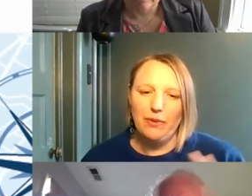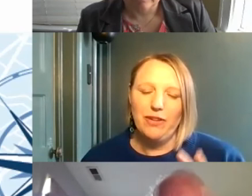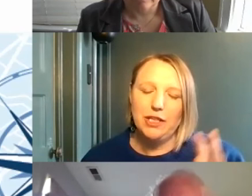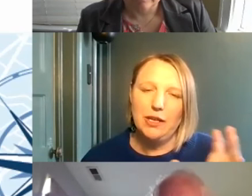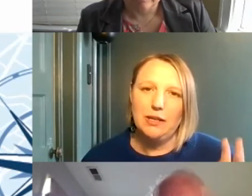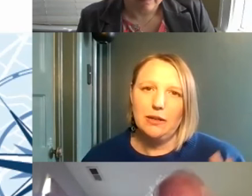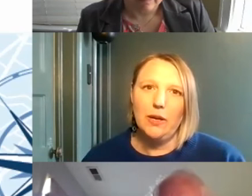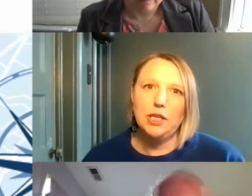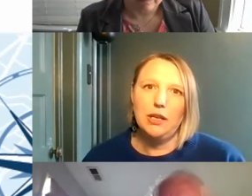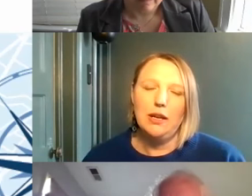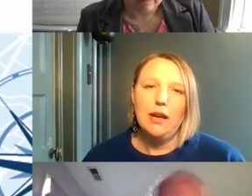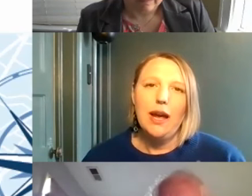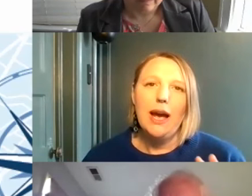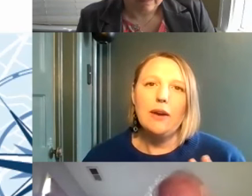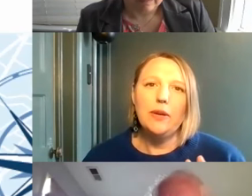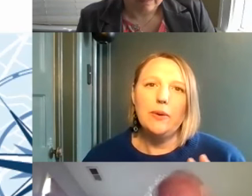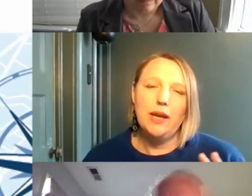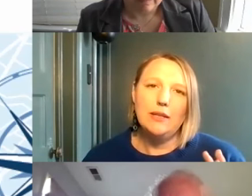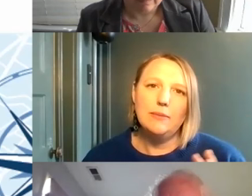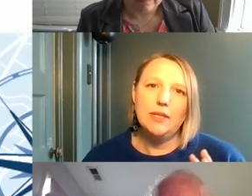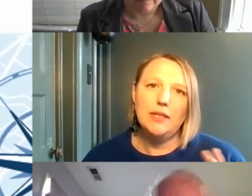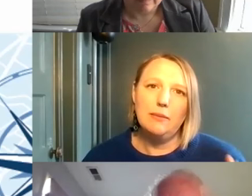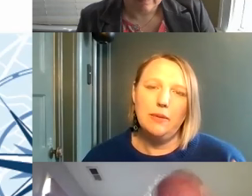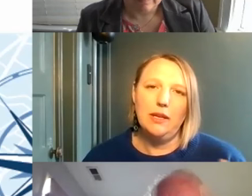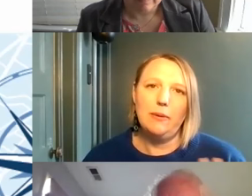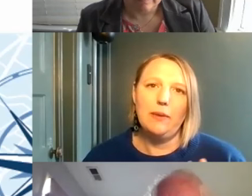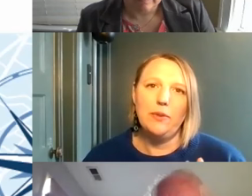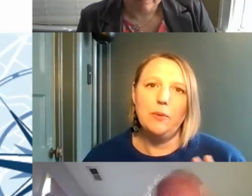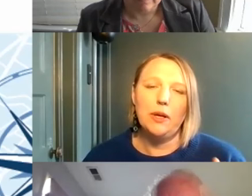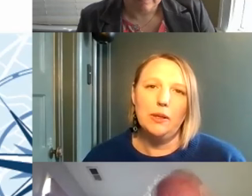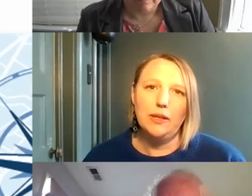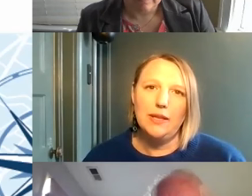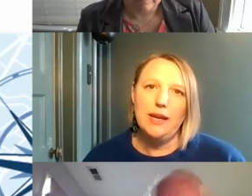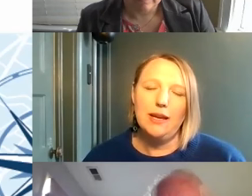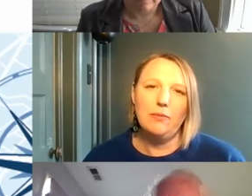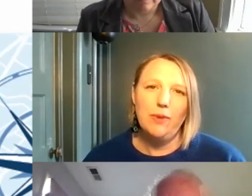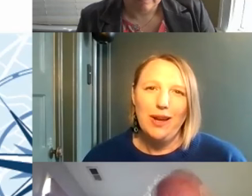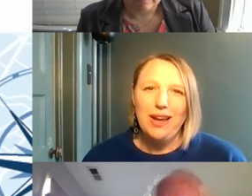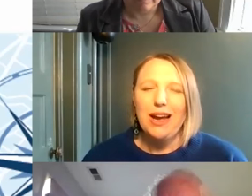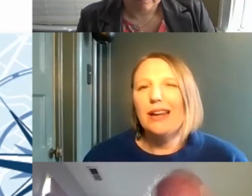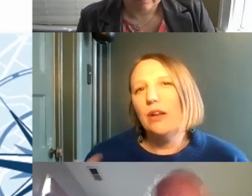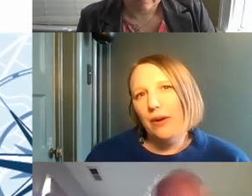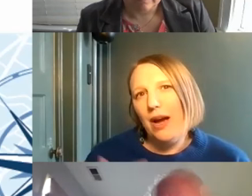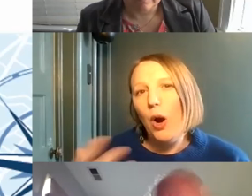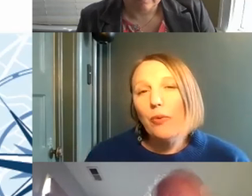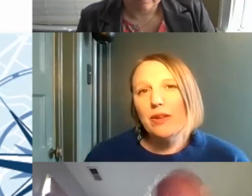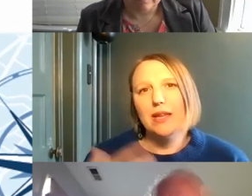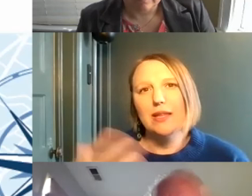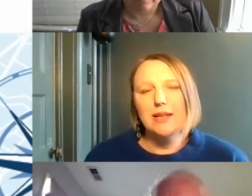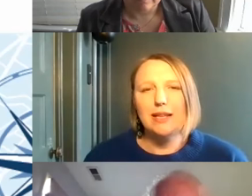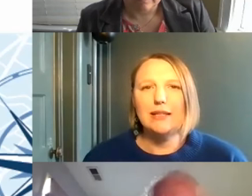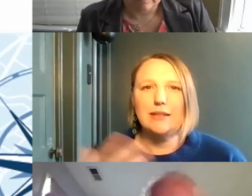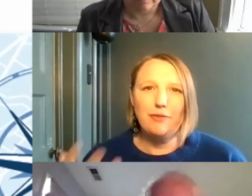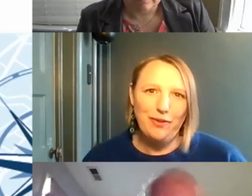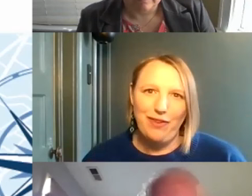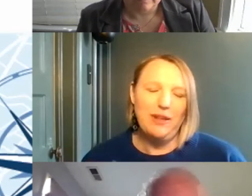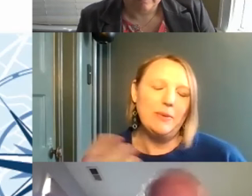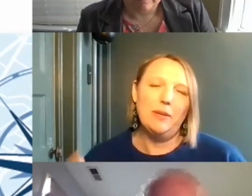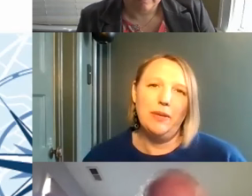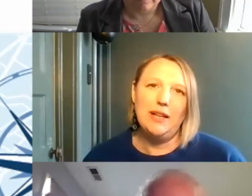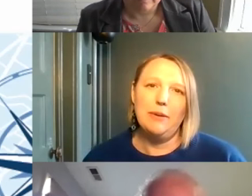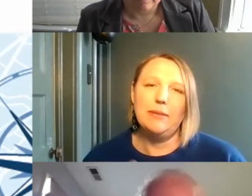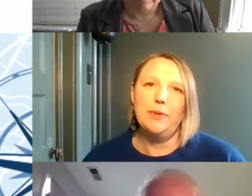thinking about reflection and integration, how do we create some sustainability around what the work looks like? And, you know, hoping that in this next